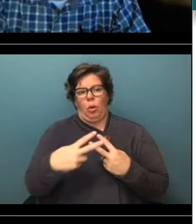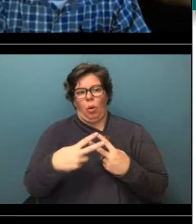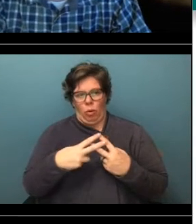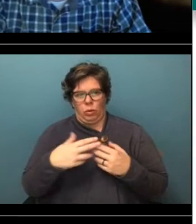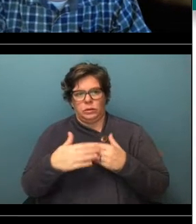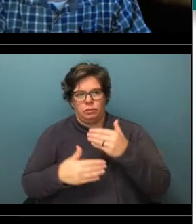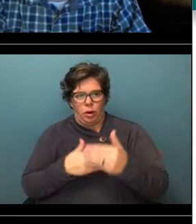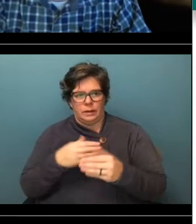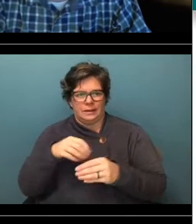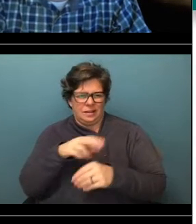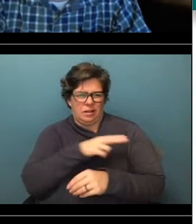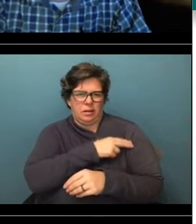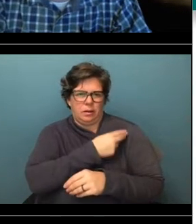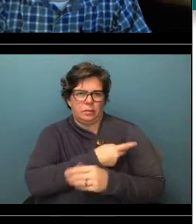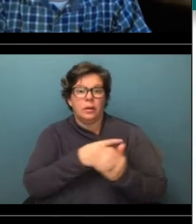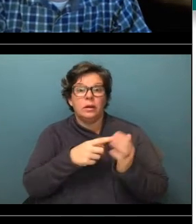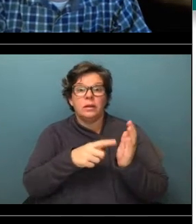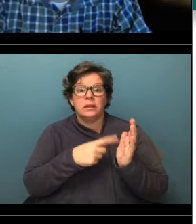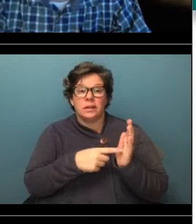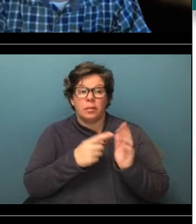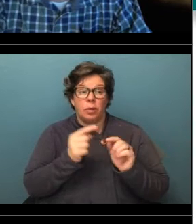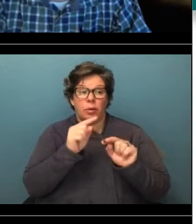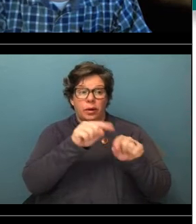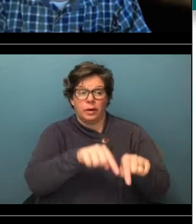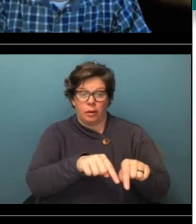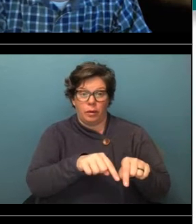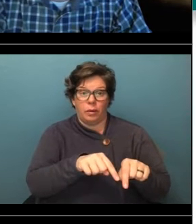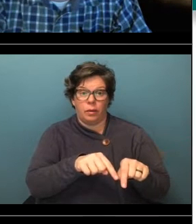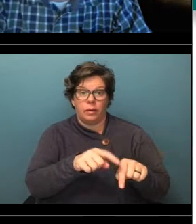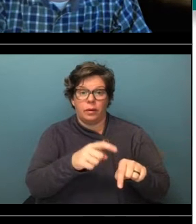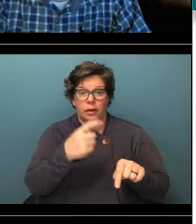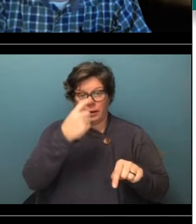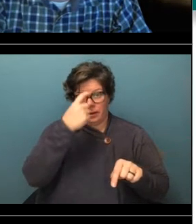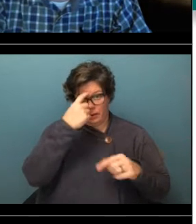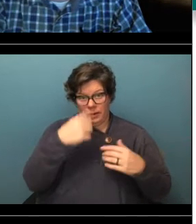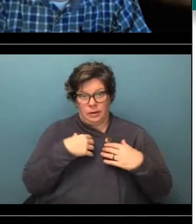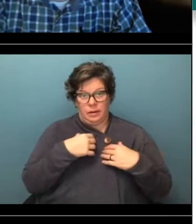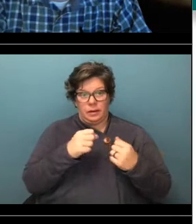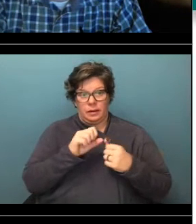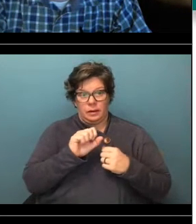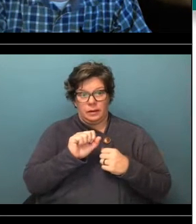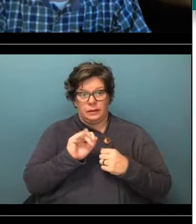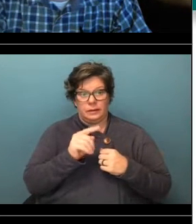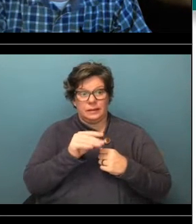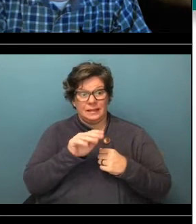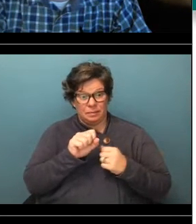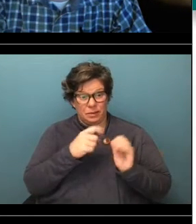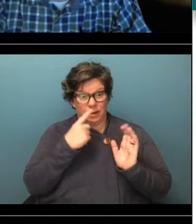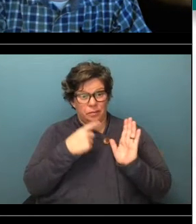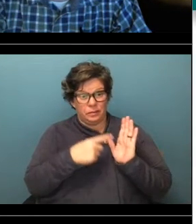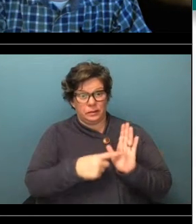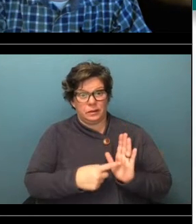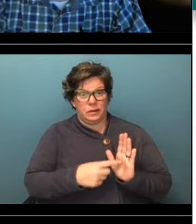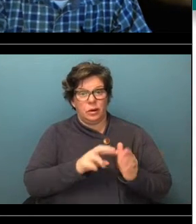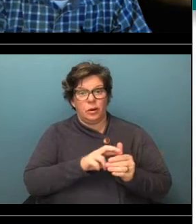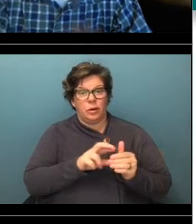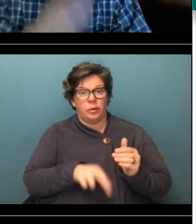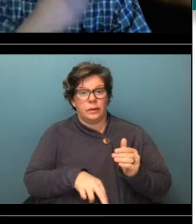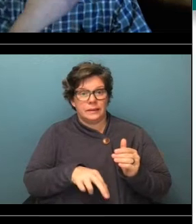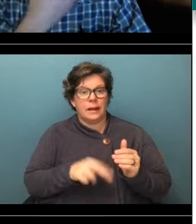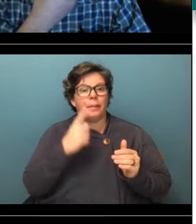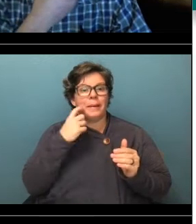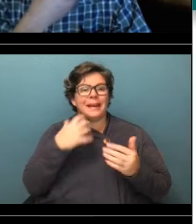have been times where we go to calls and the mental health symptoms are actually a direct result of a medical